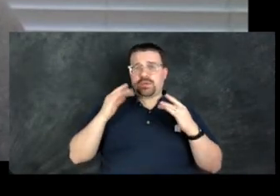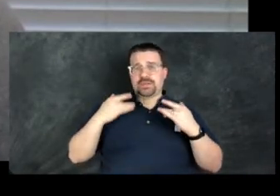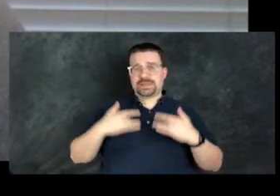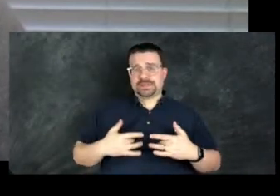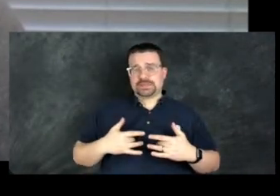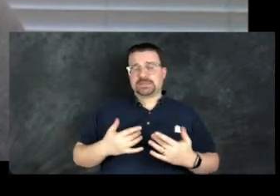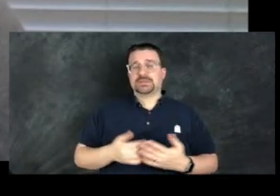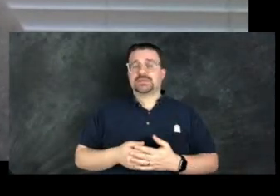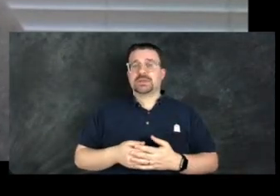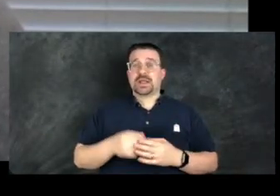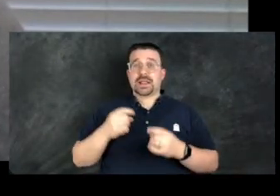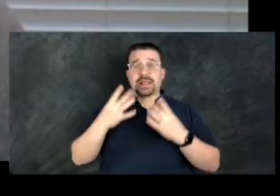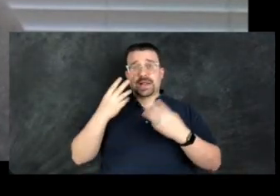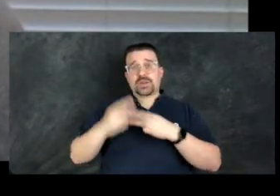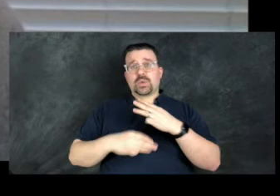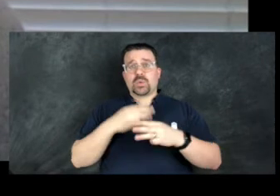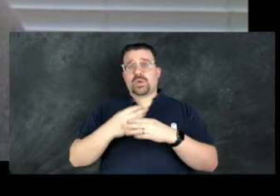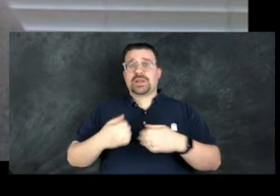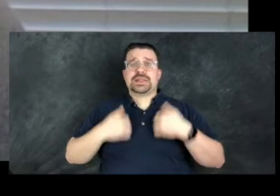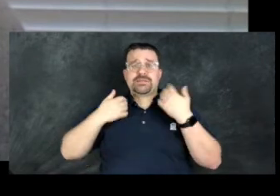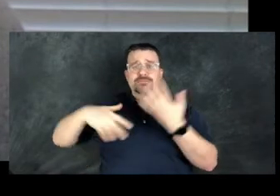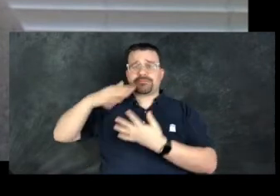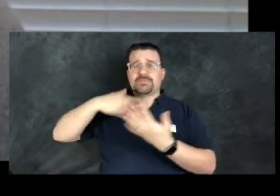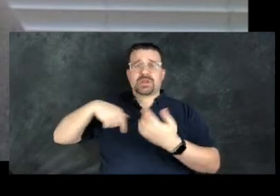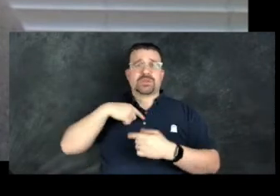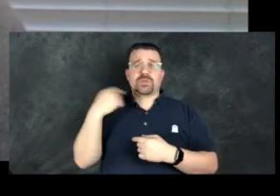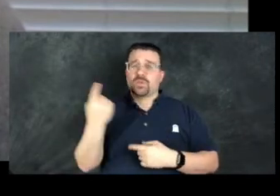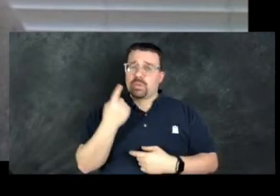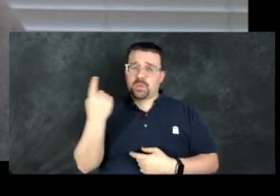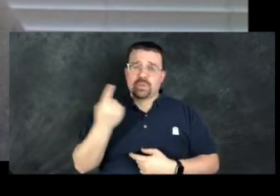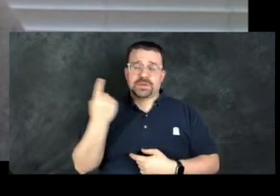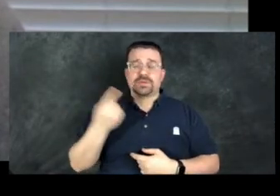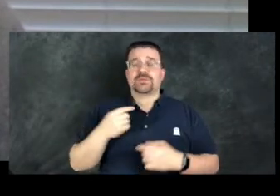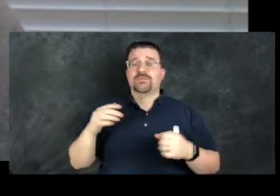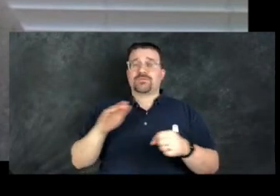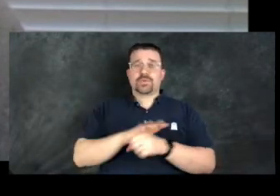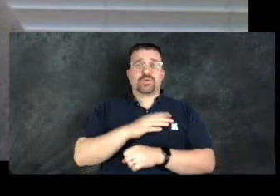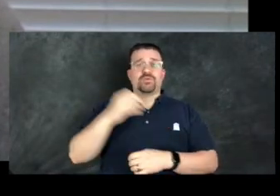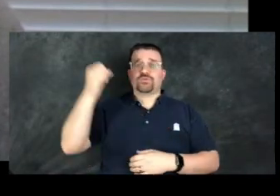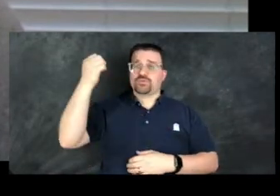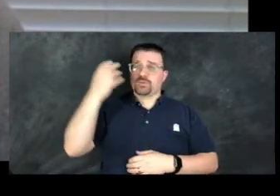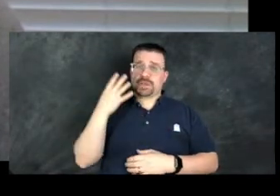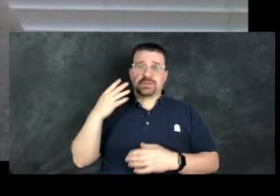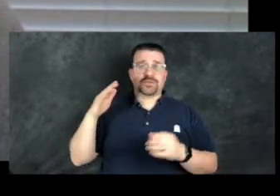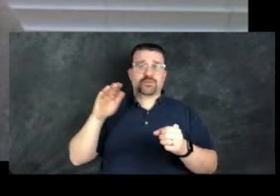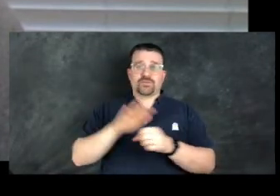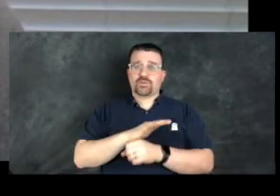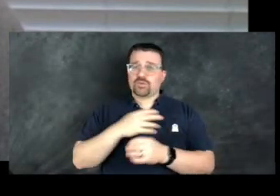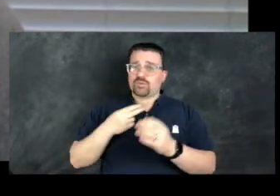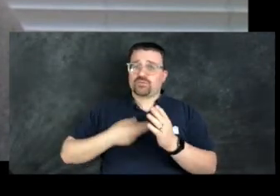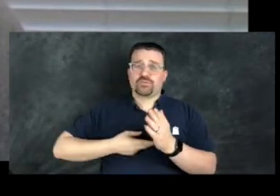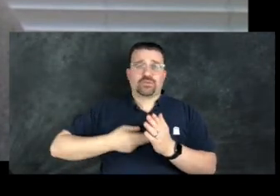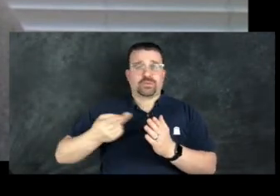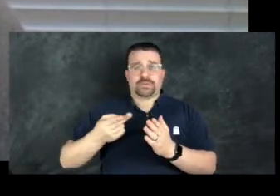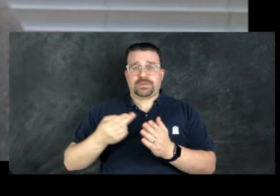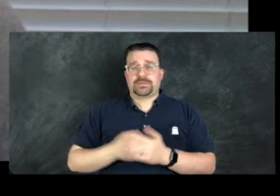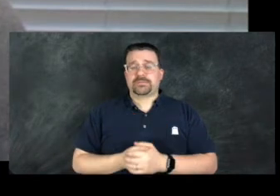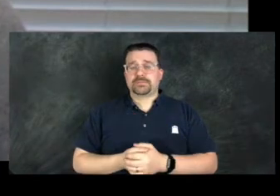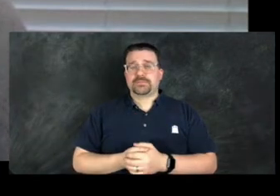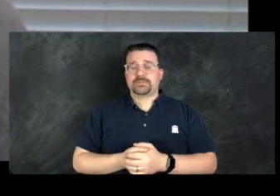Light of the world, live among us always, full of grace and truth.